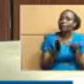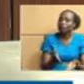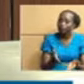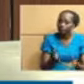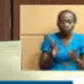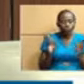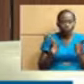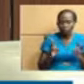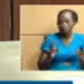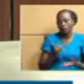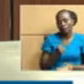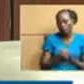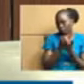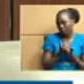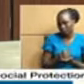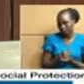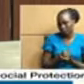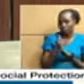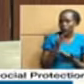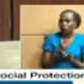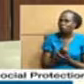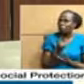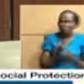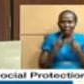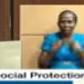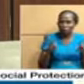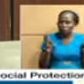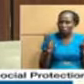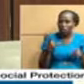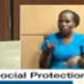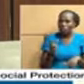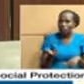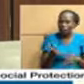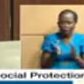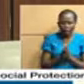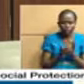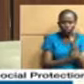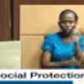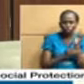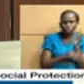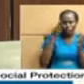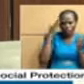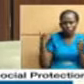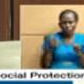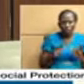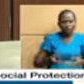in, because it was just an announcement on radio and the district headquarters were flooded with food. Yes. Up to